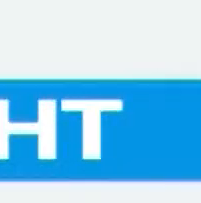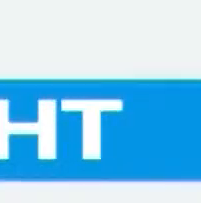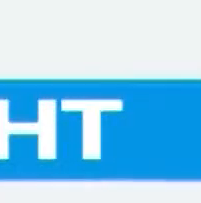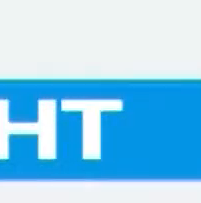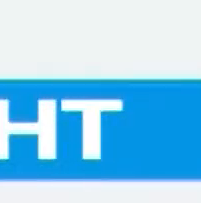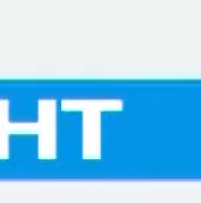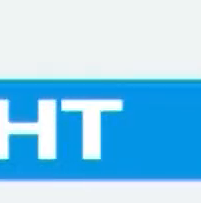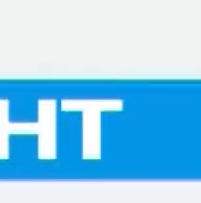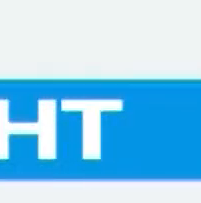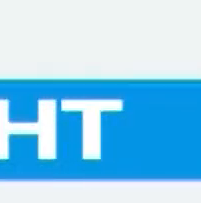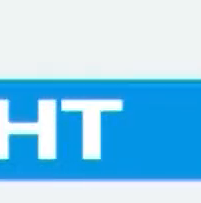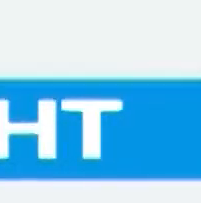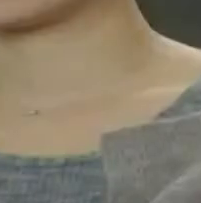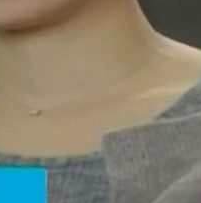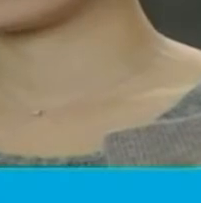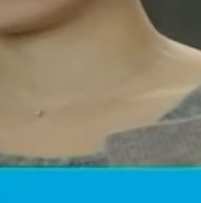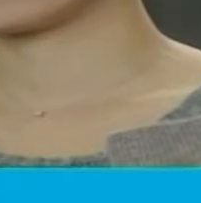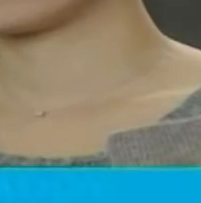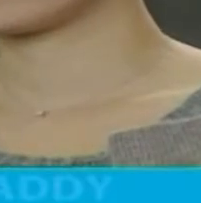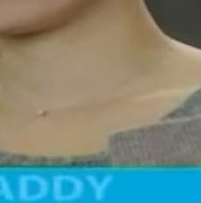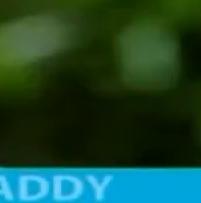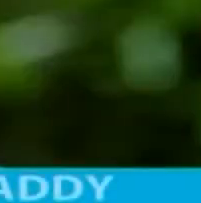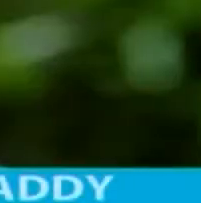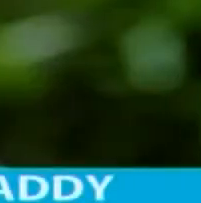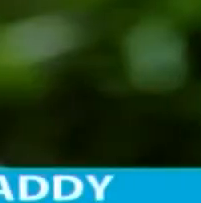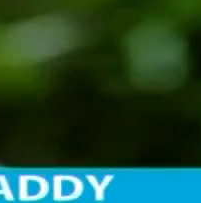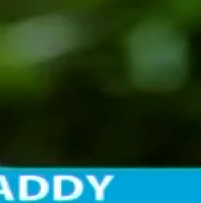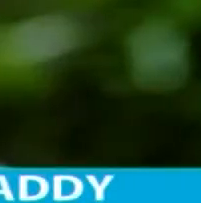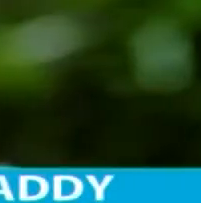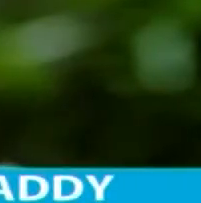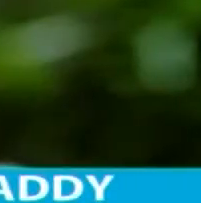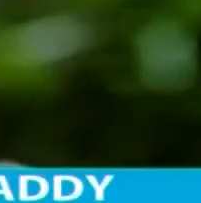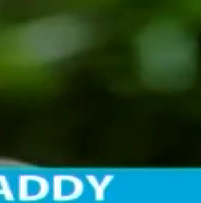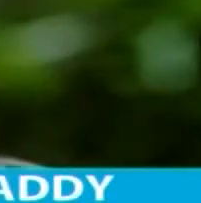Tonight on KBC Channel 1.